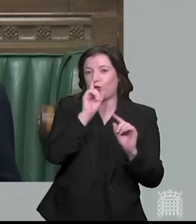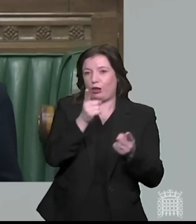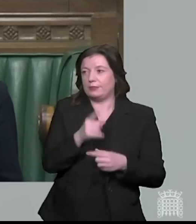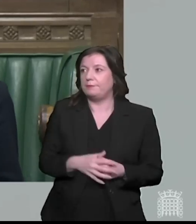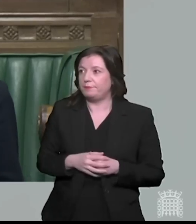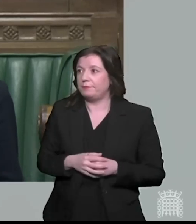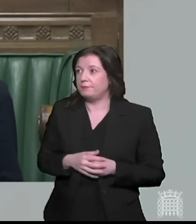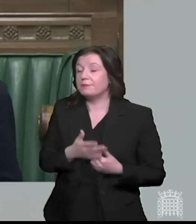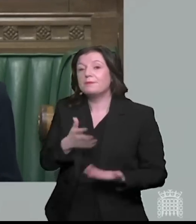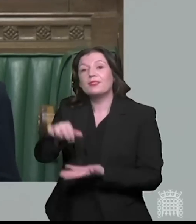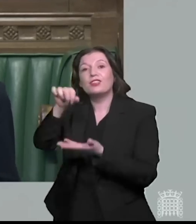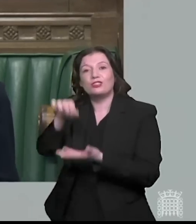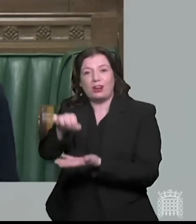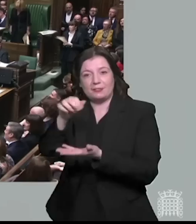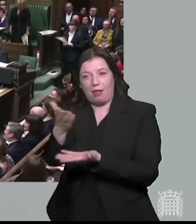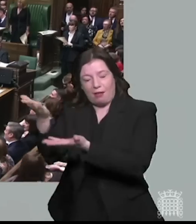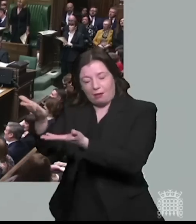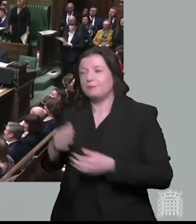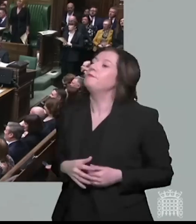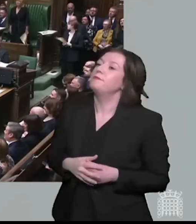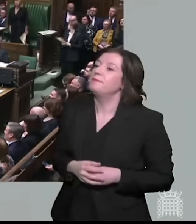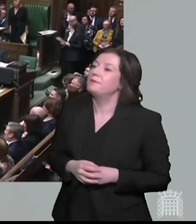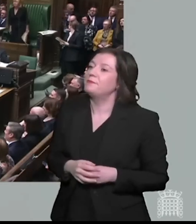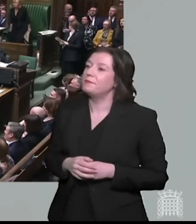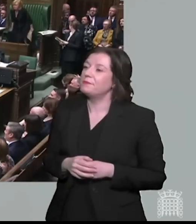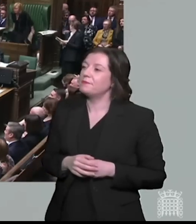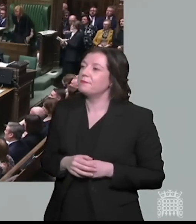Call the Chancellor of the Exchequer.